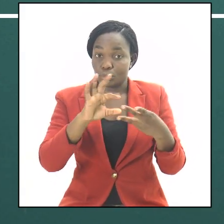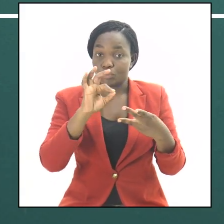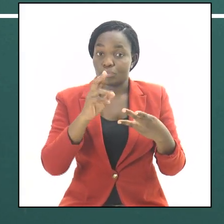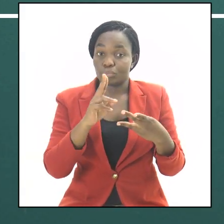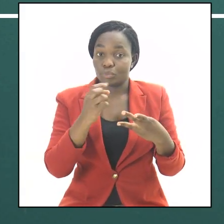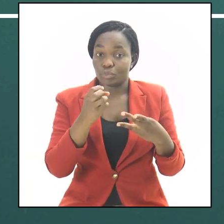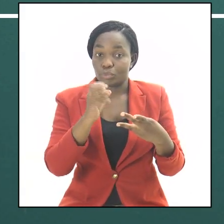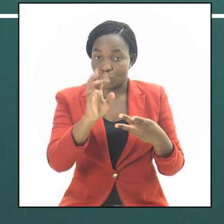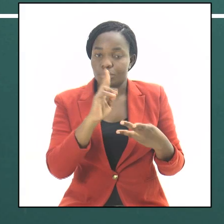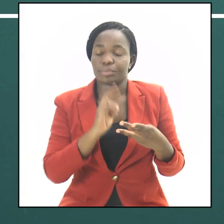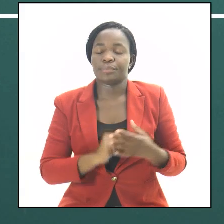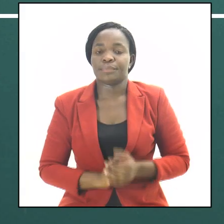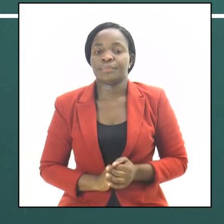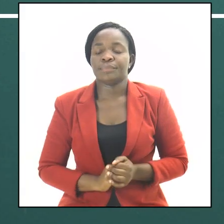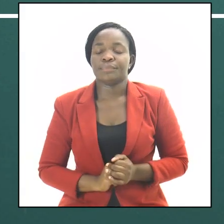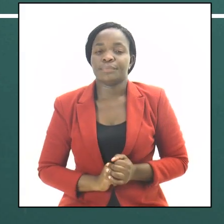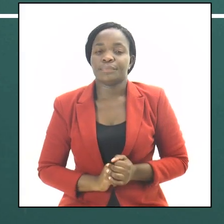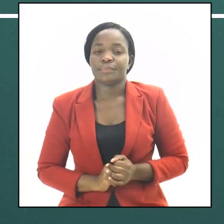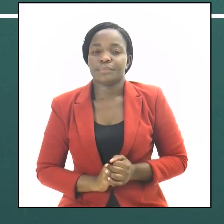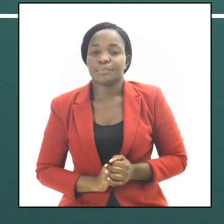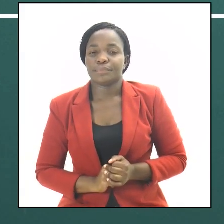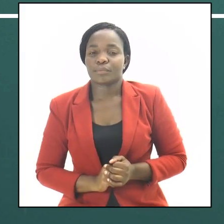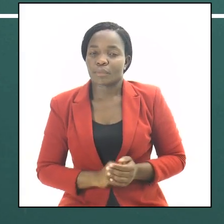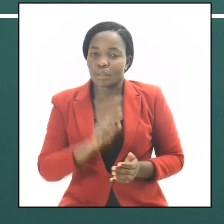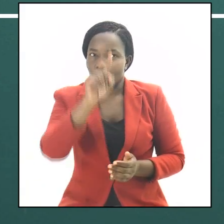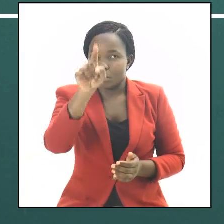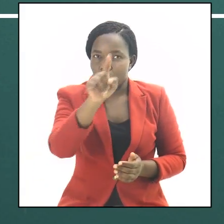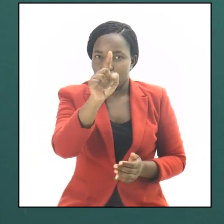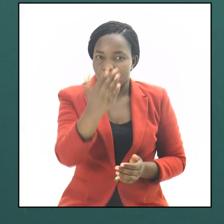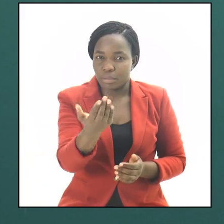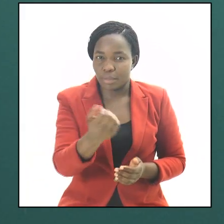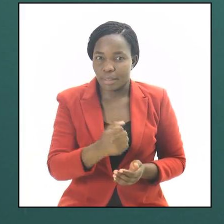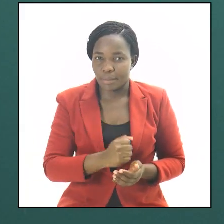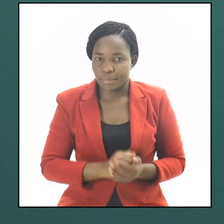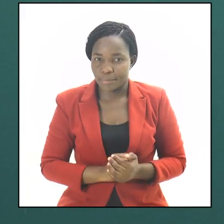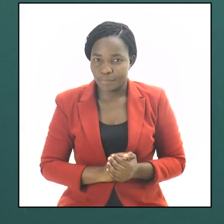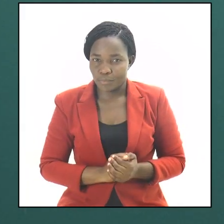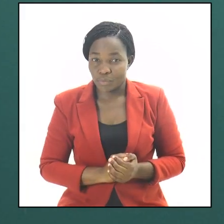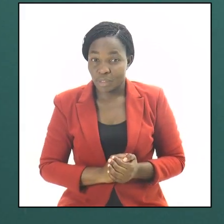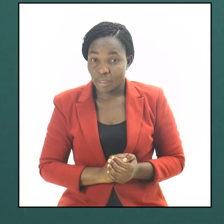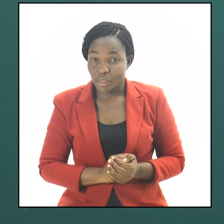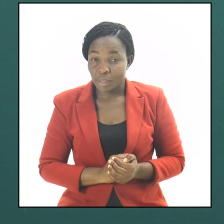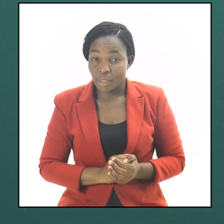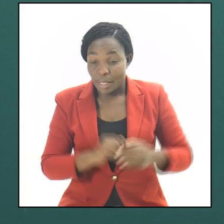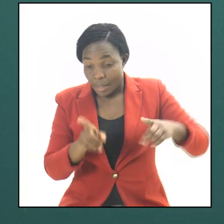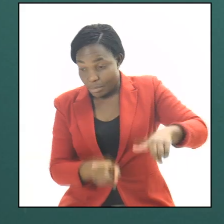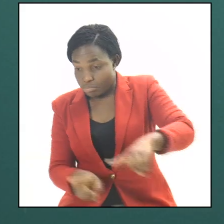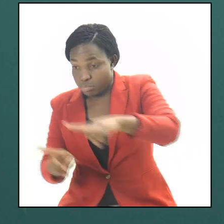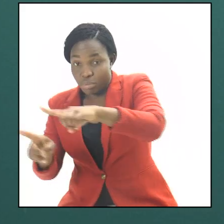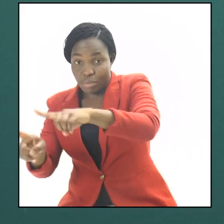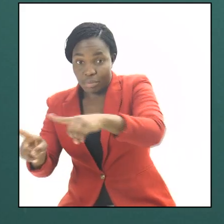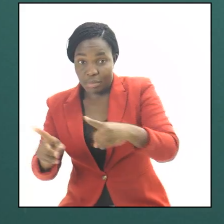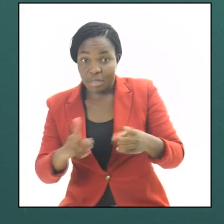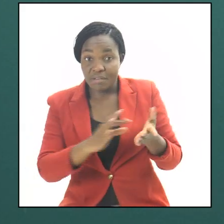C of the answer you choose. The question is, what is the formula to calculate